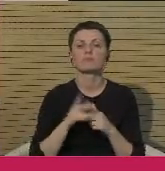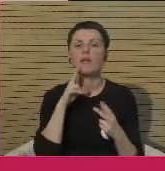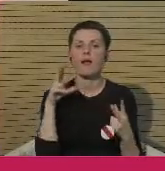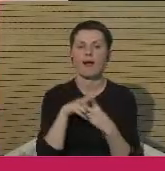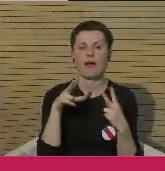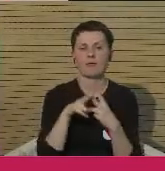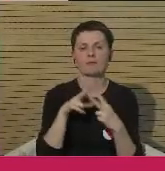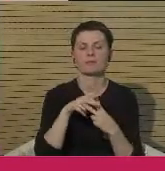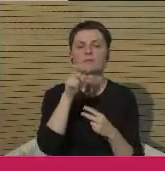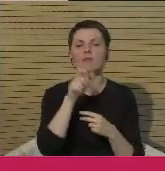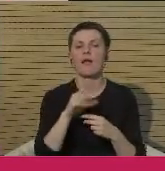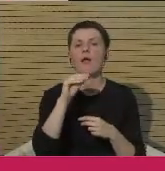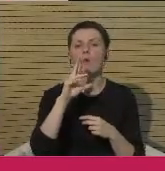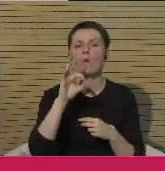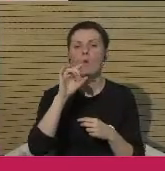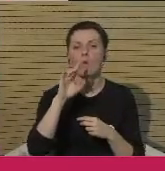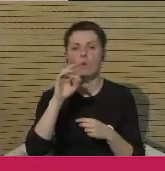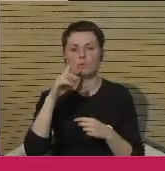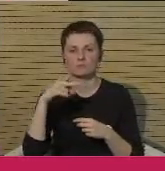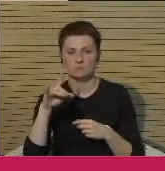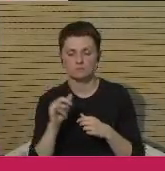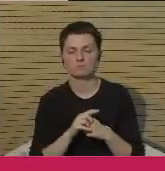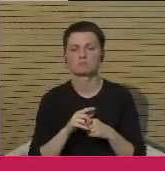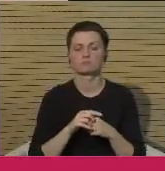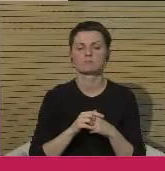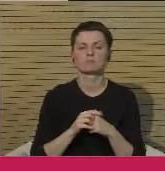it's attacks against